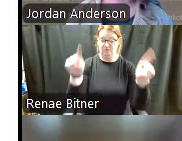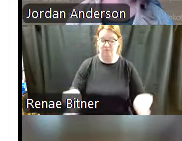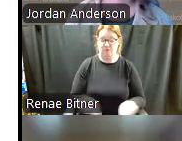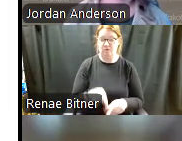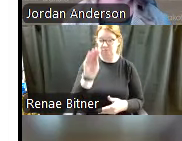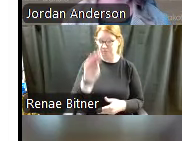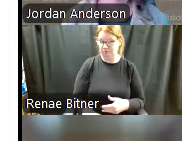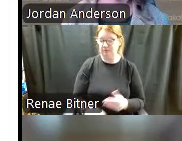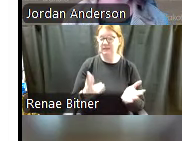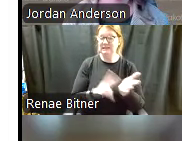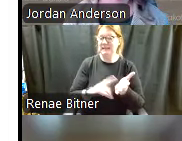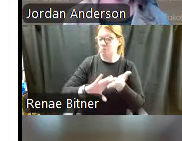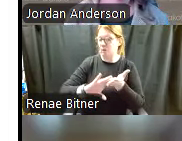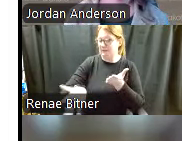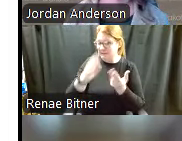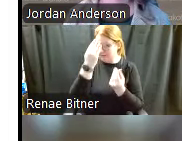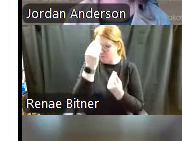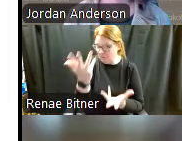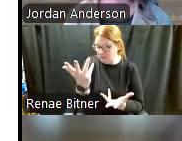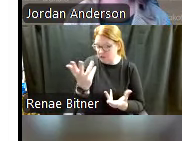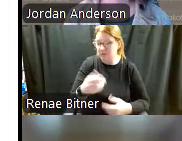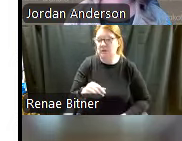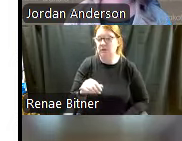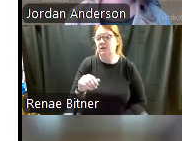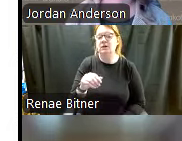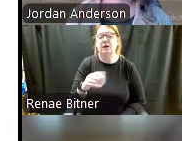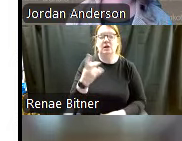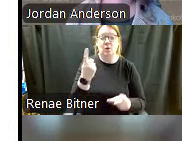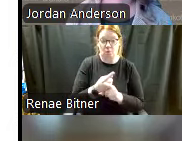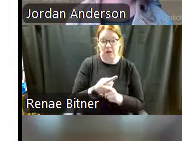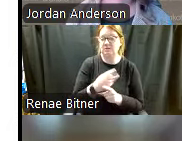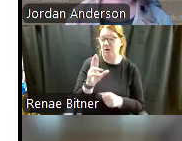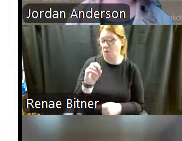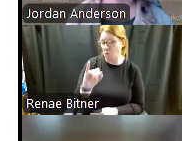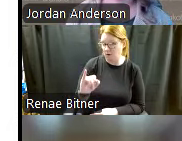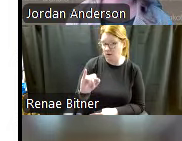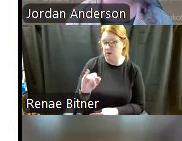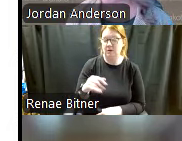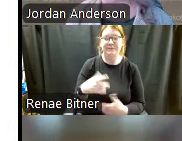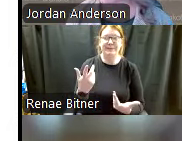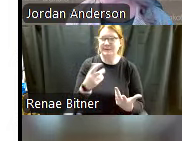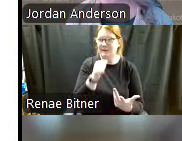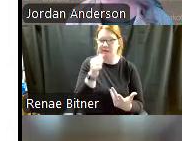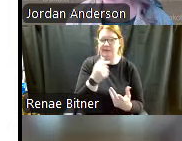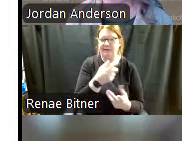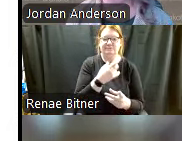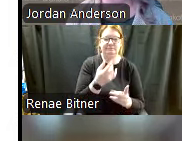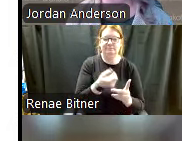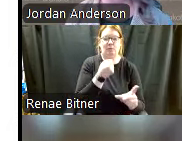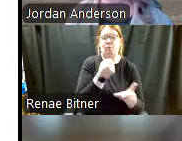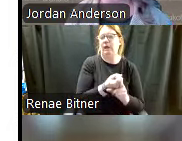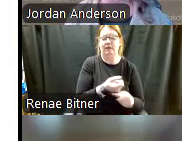signed release of information, so a correct release of information, so they're not just using something random.